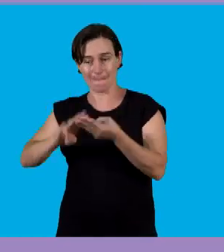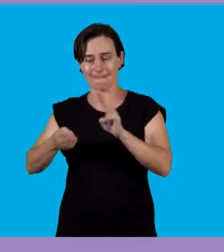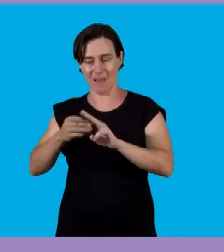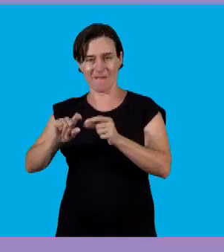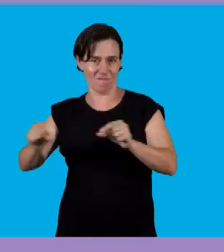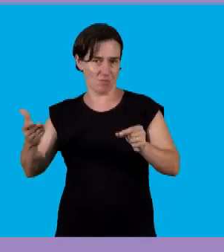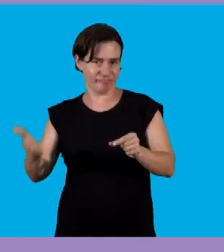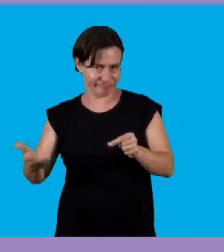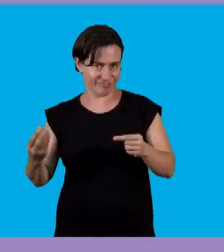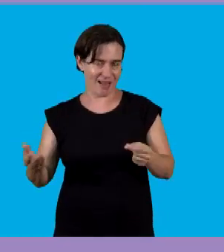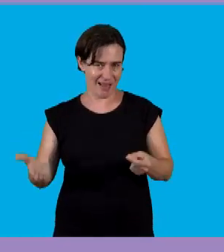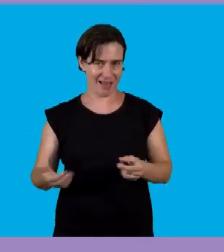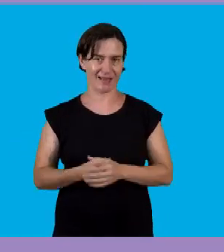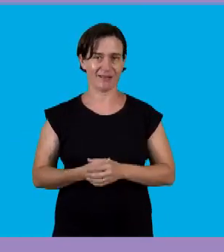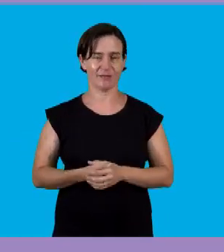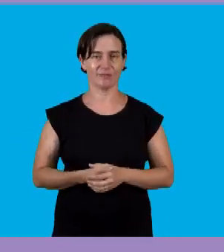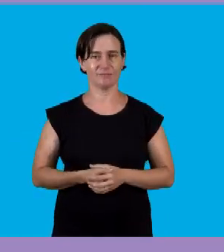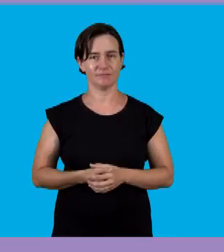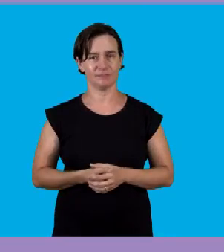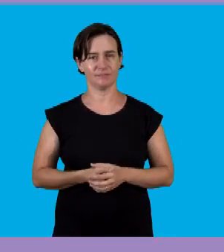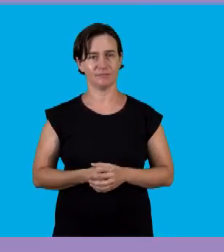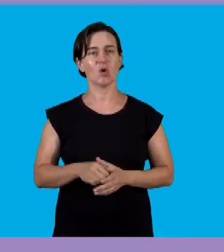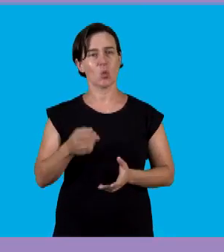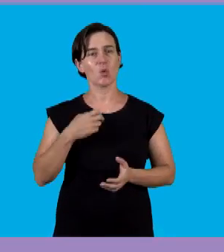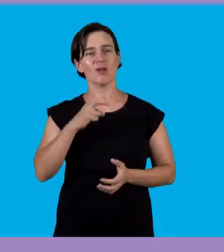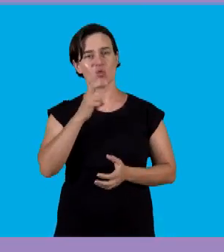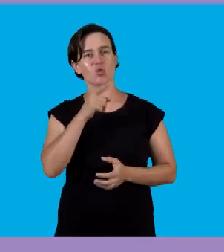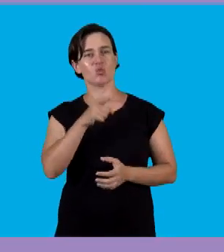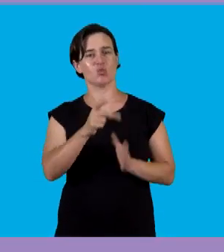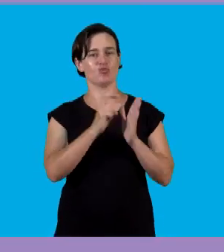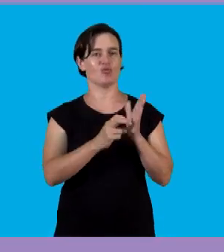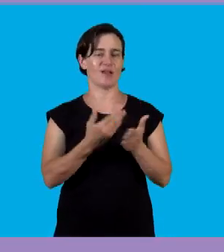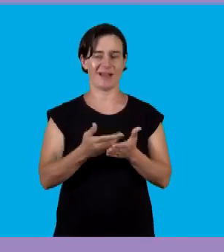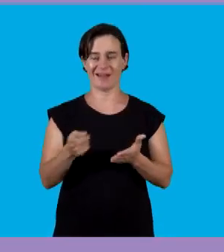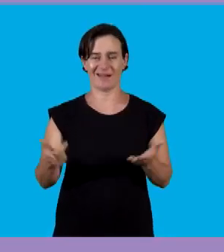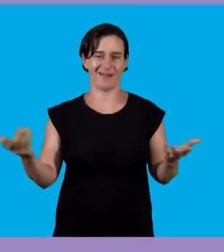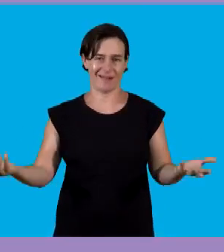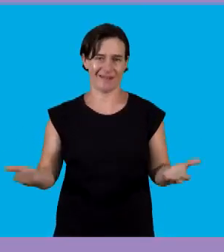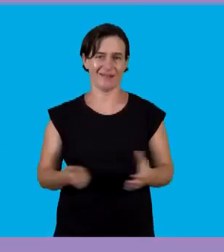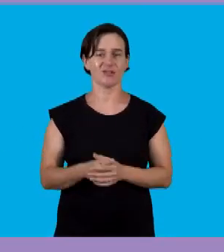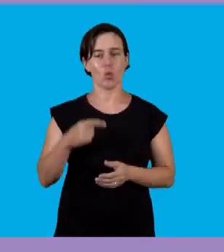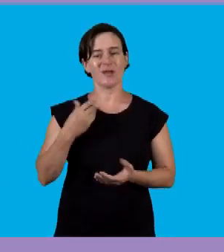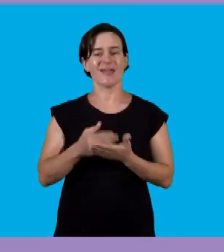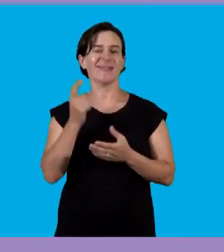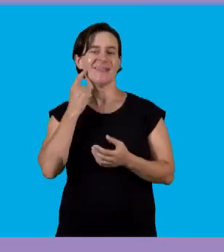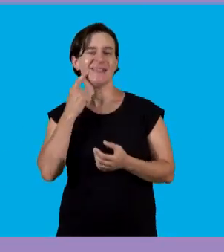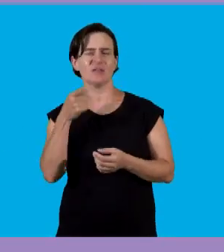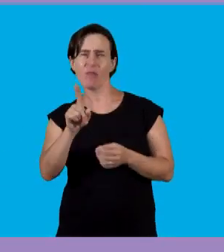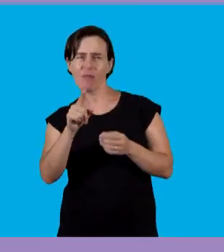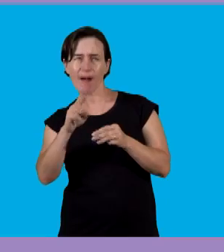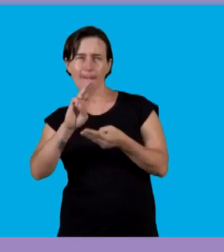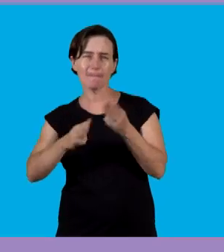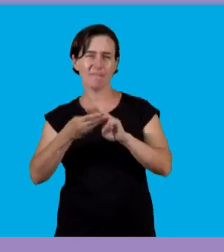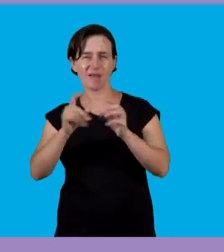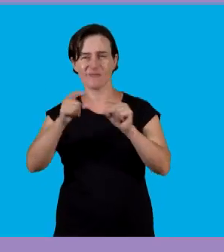using those symbols there. Just using that rule helped us to find the formula if the input value there